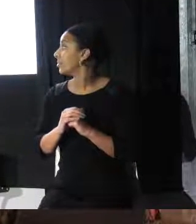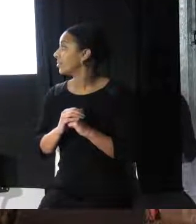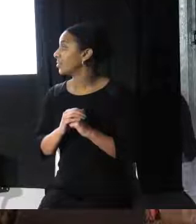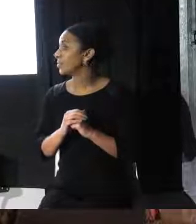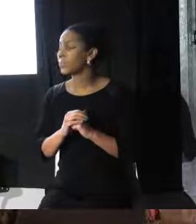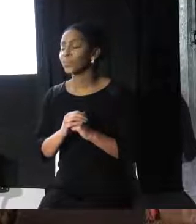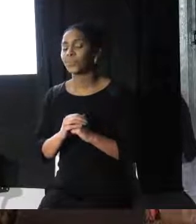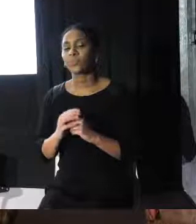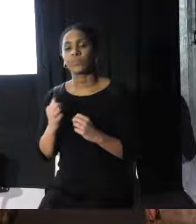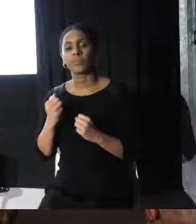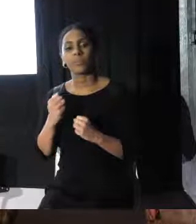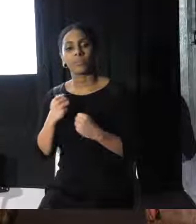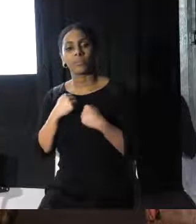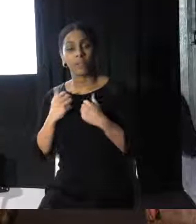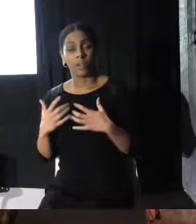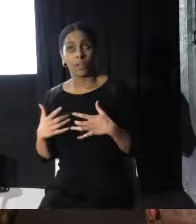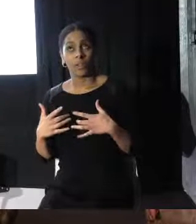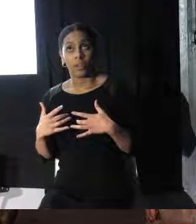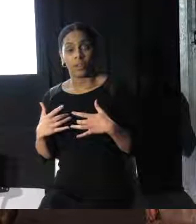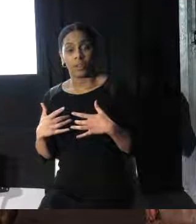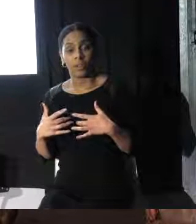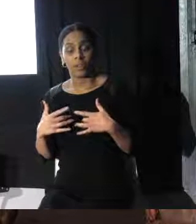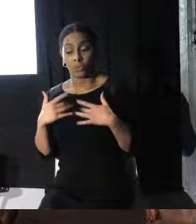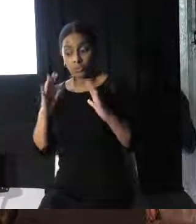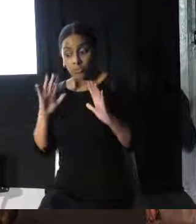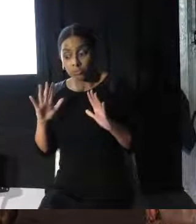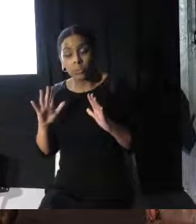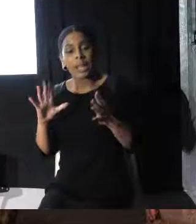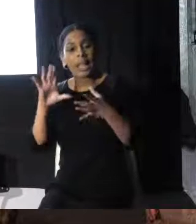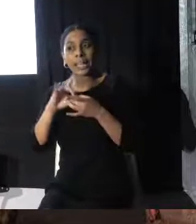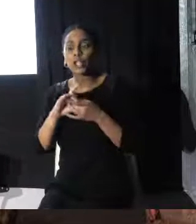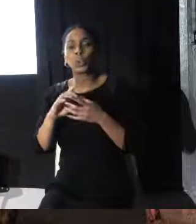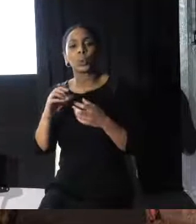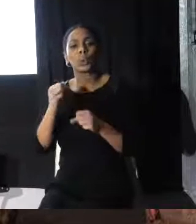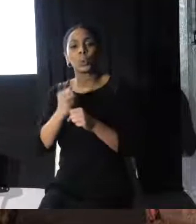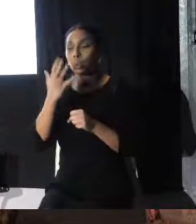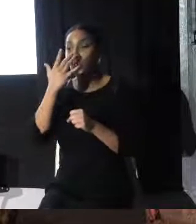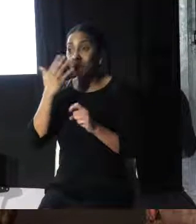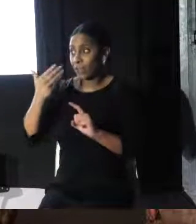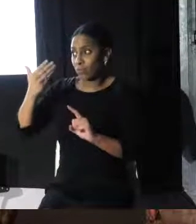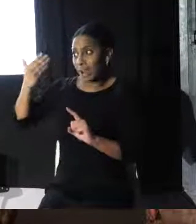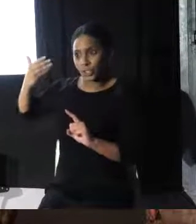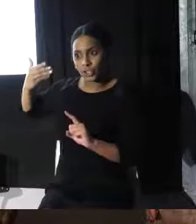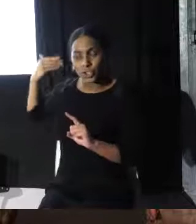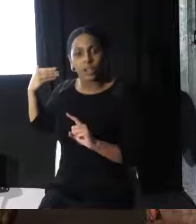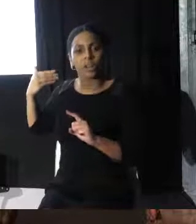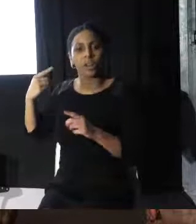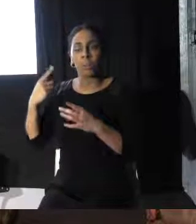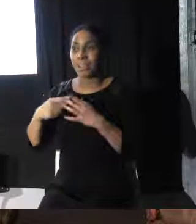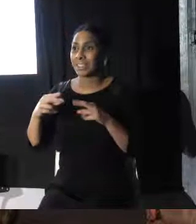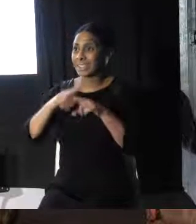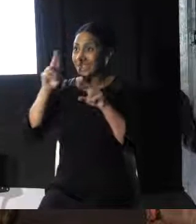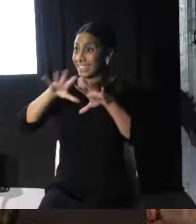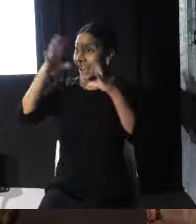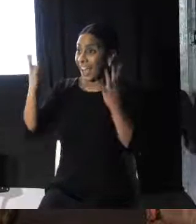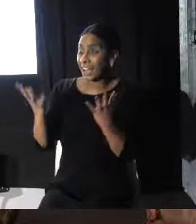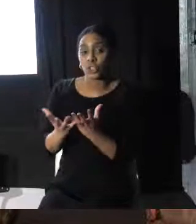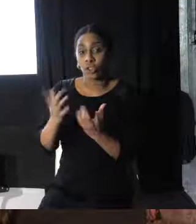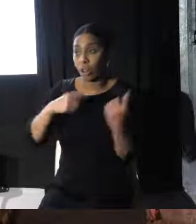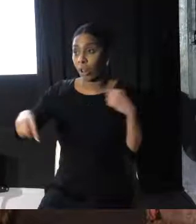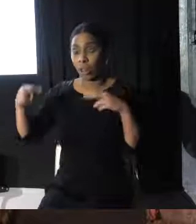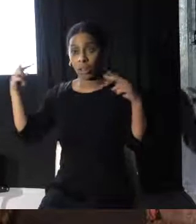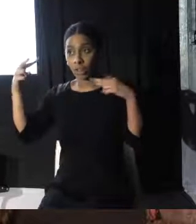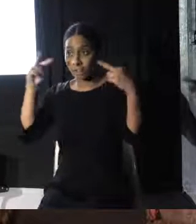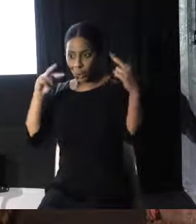My argument is that we're at a generational and an international fundamental shift in how we think about and understand